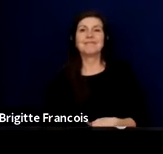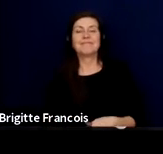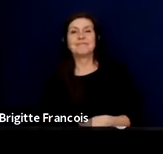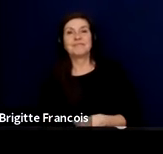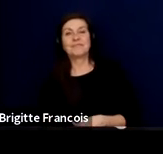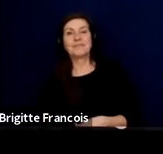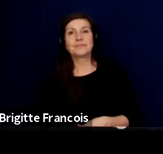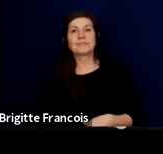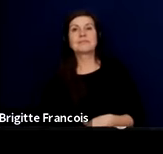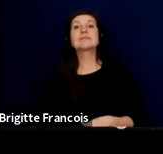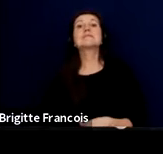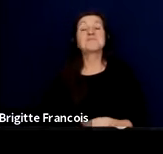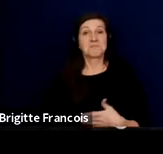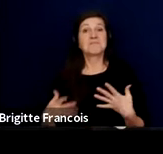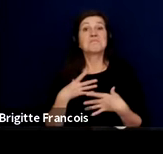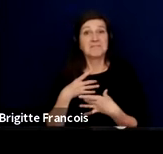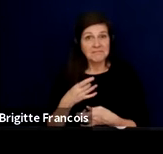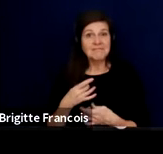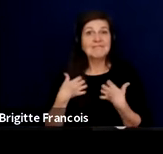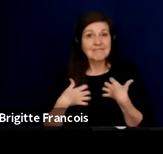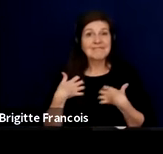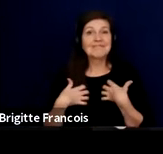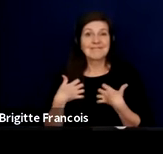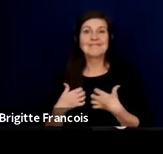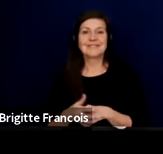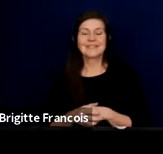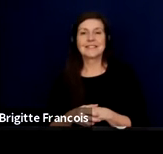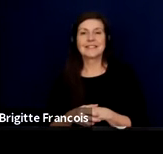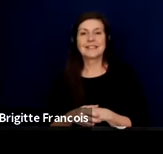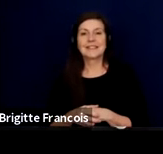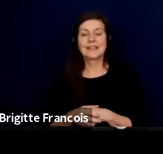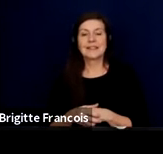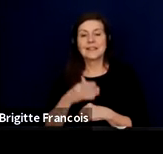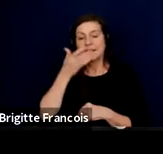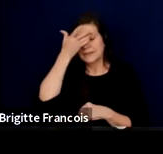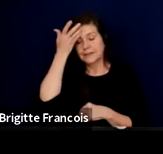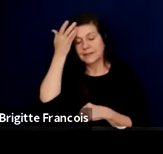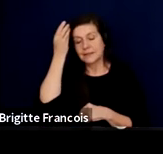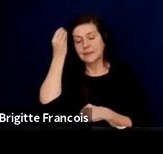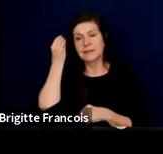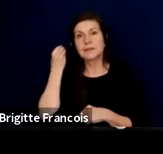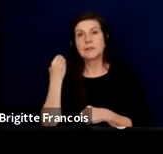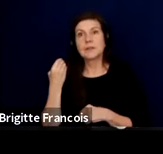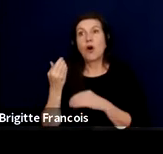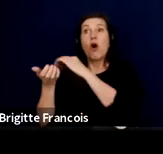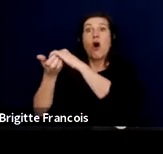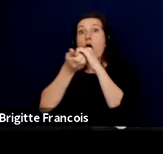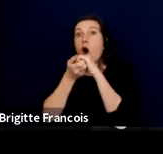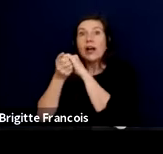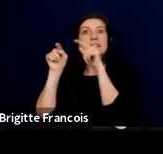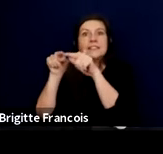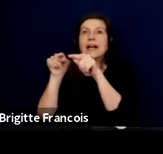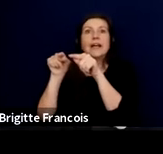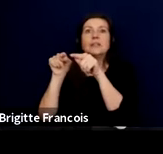No, but it's very interesting. It's another take on it, that it doesn't have to involve organizations all the time, or it has to